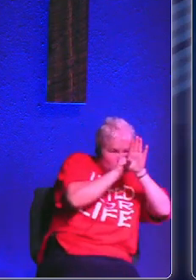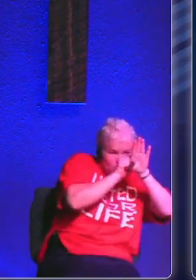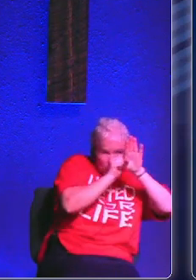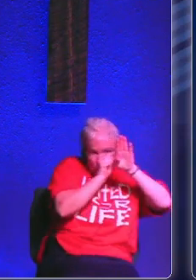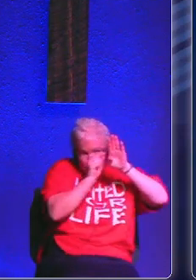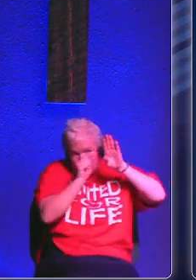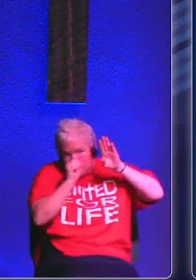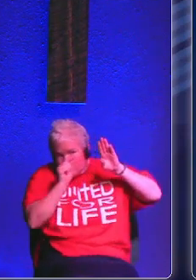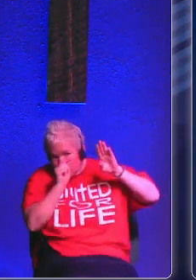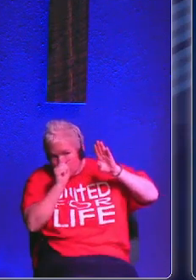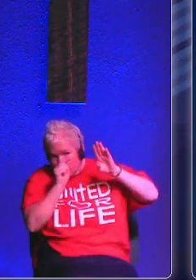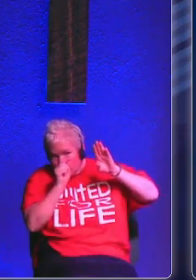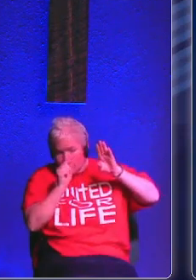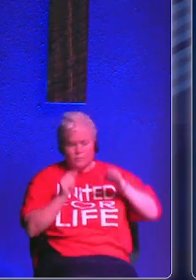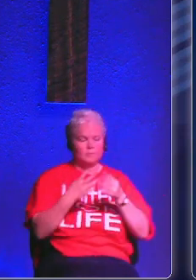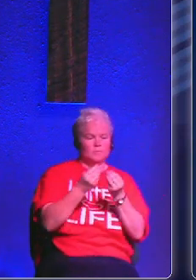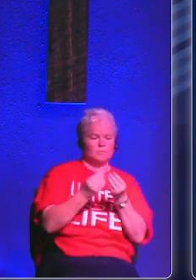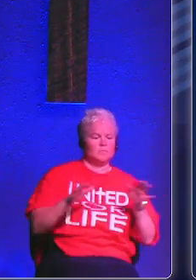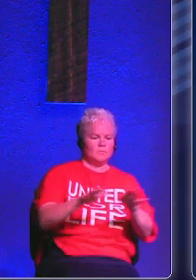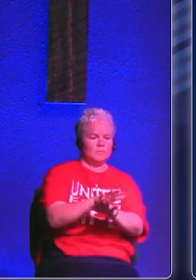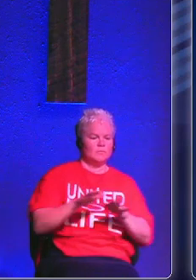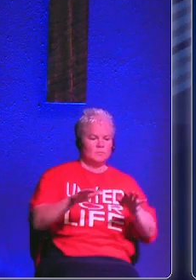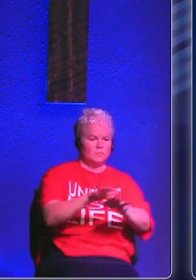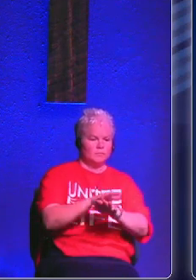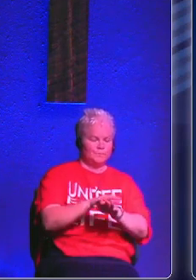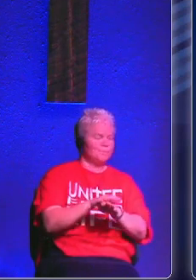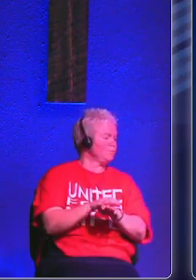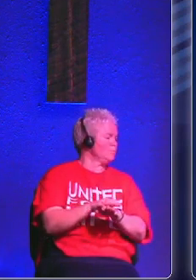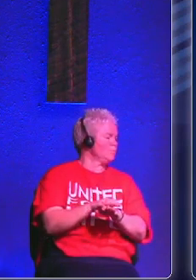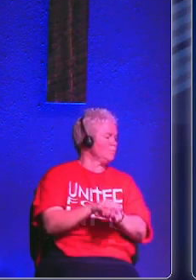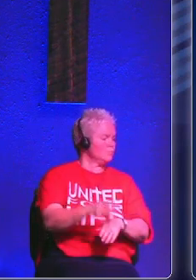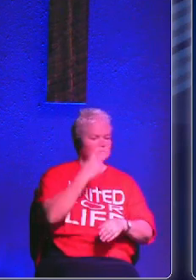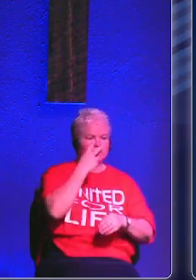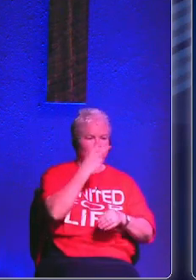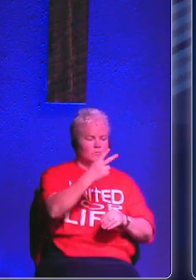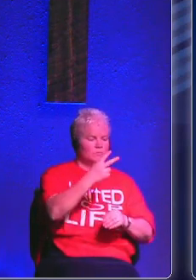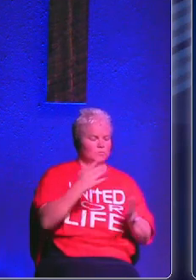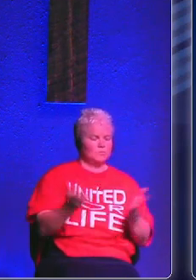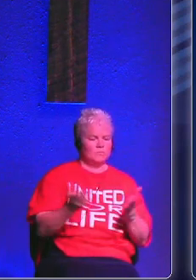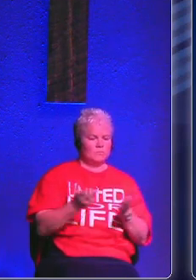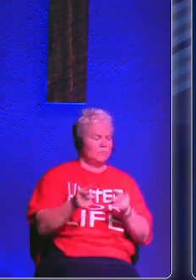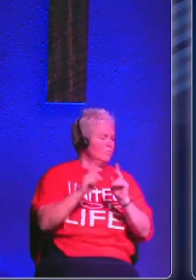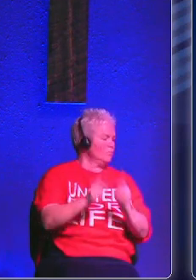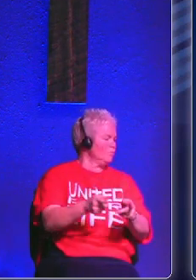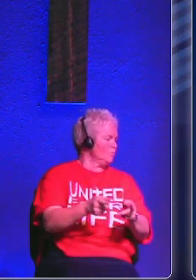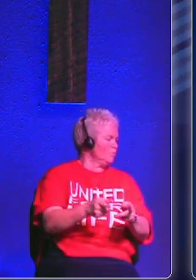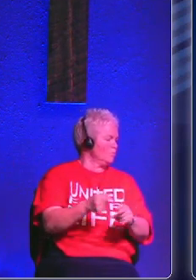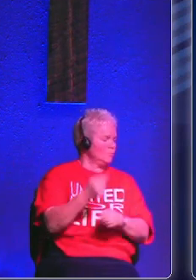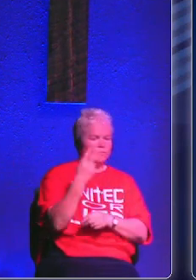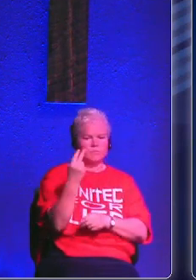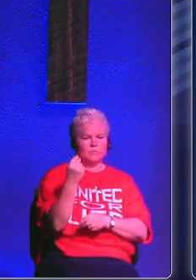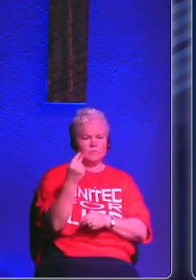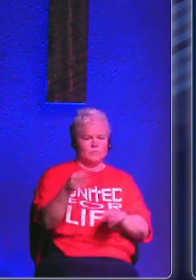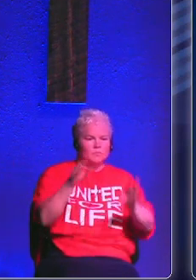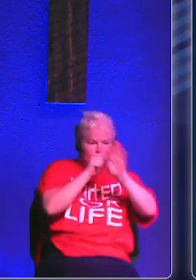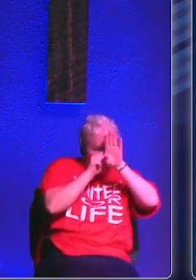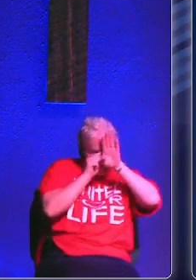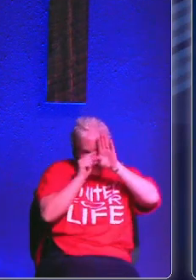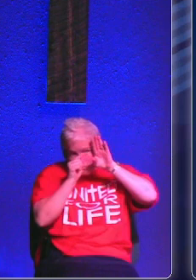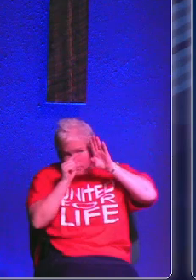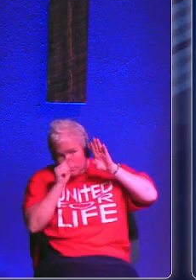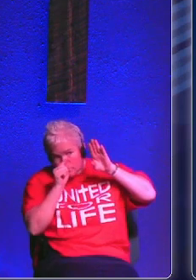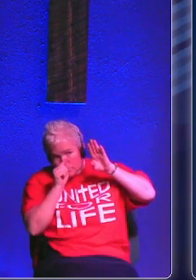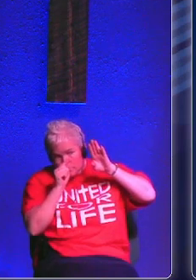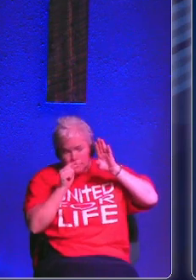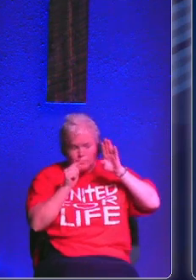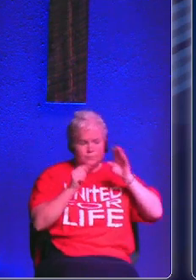send 12 spies into the land to check it out, to see what's going on. And so these 12 spies went in and they